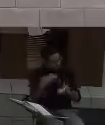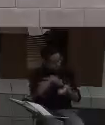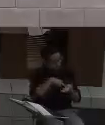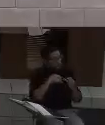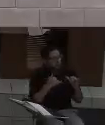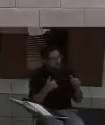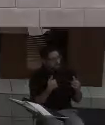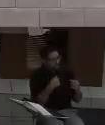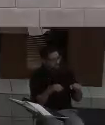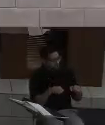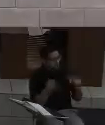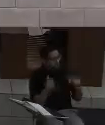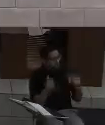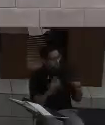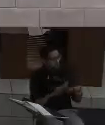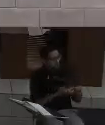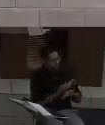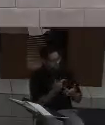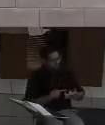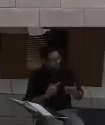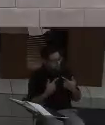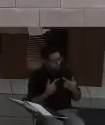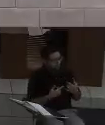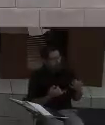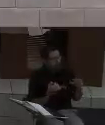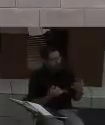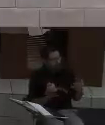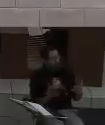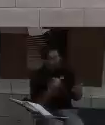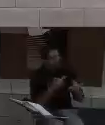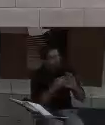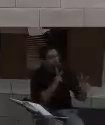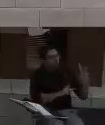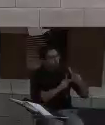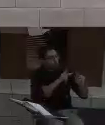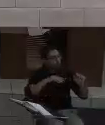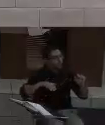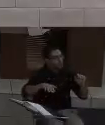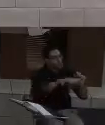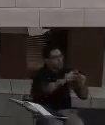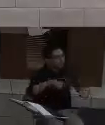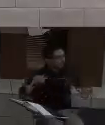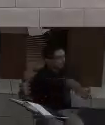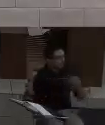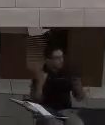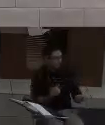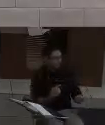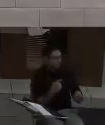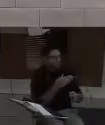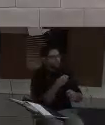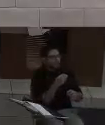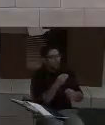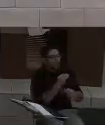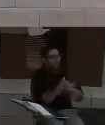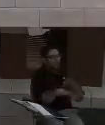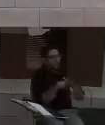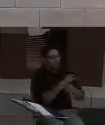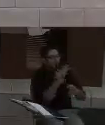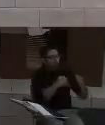might have new life. Therefore, we join your people from all the ages and the whole company of